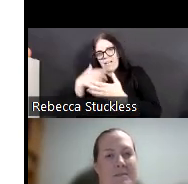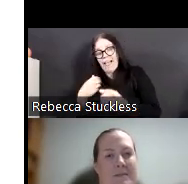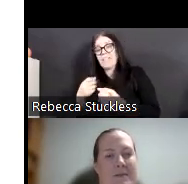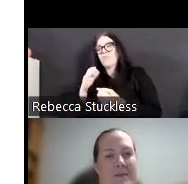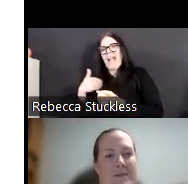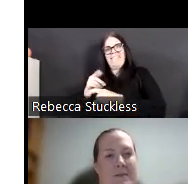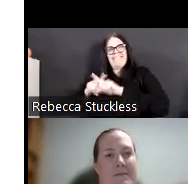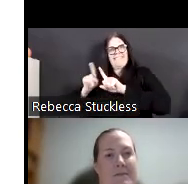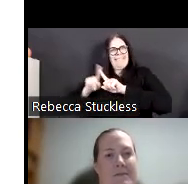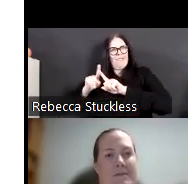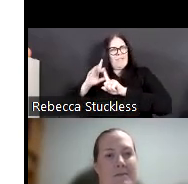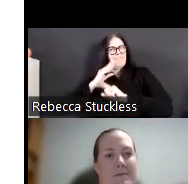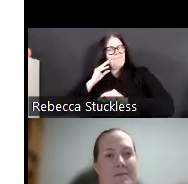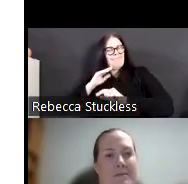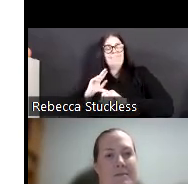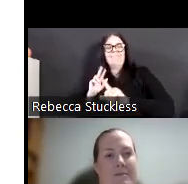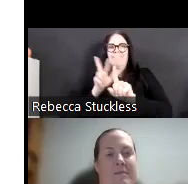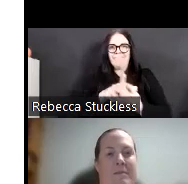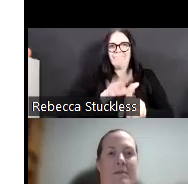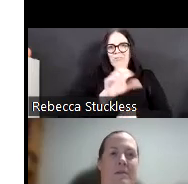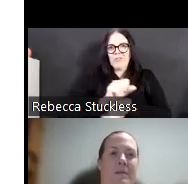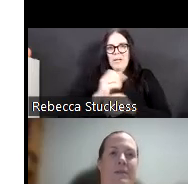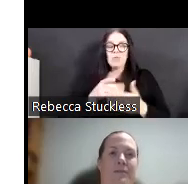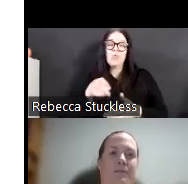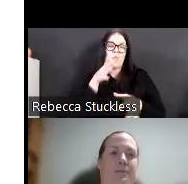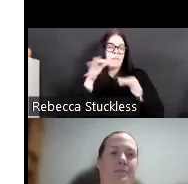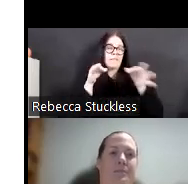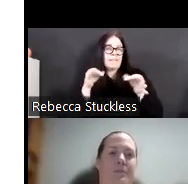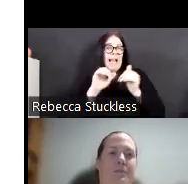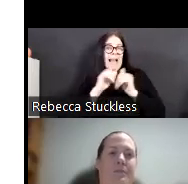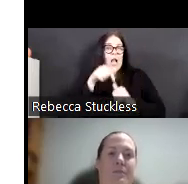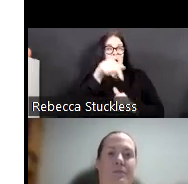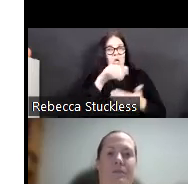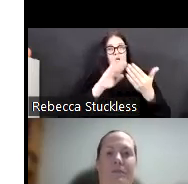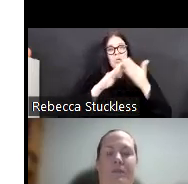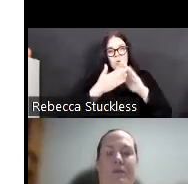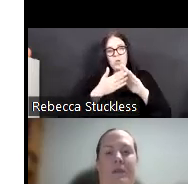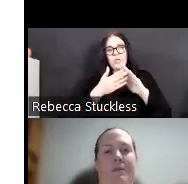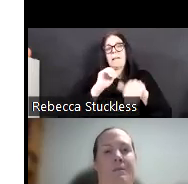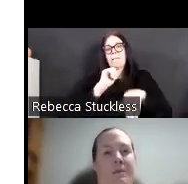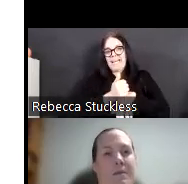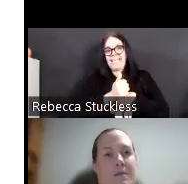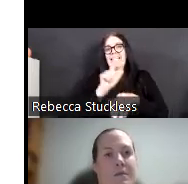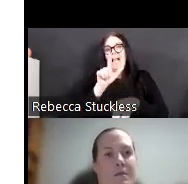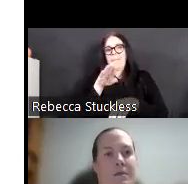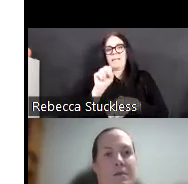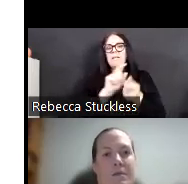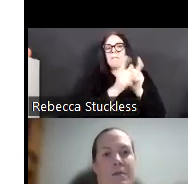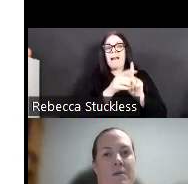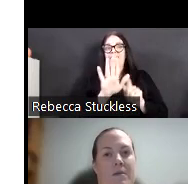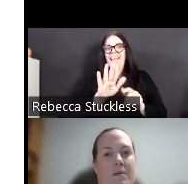here. She's going to be sharing some great information about how this community-based LBS program is modifying their initial screening